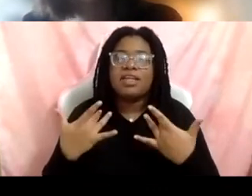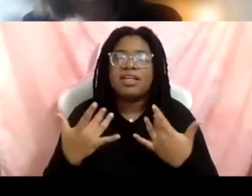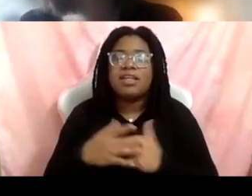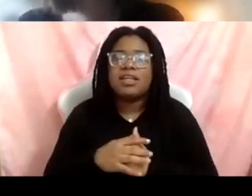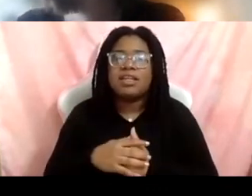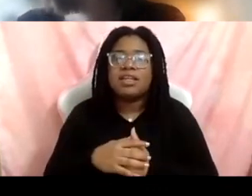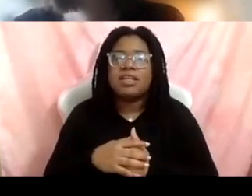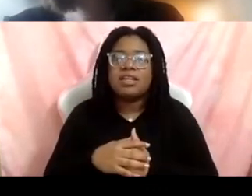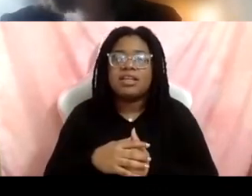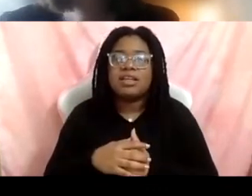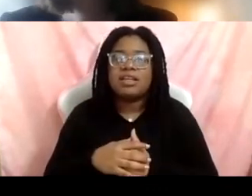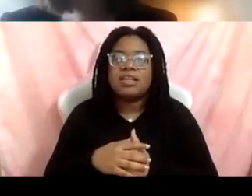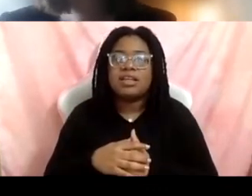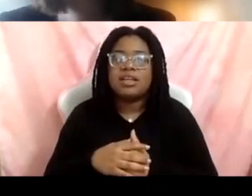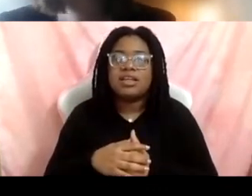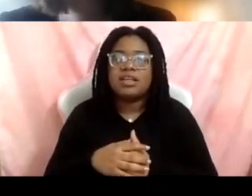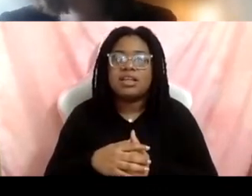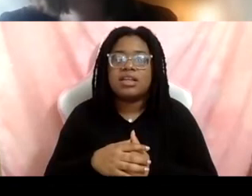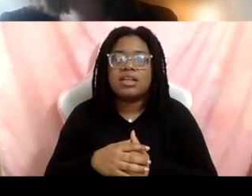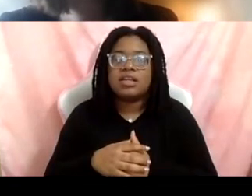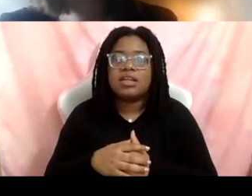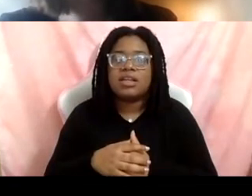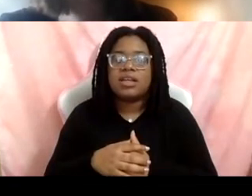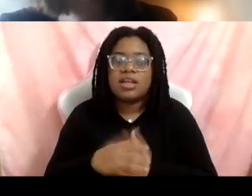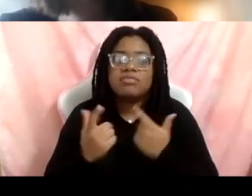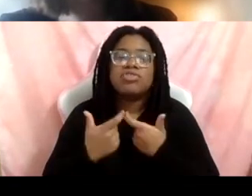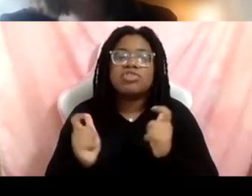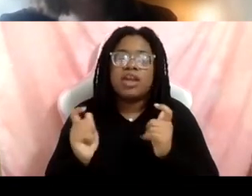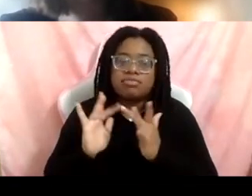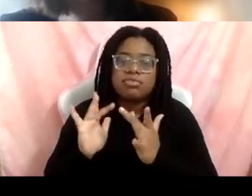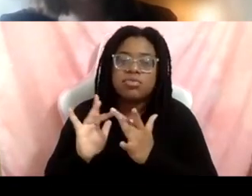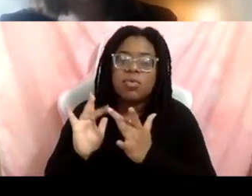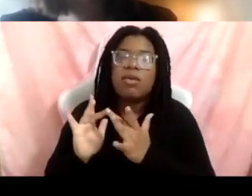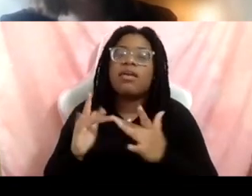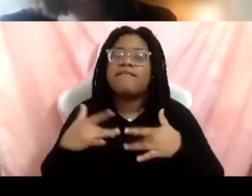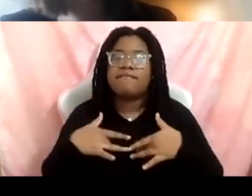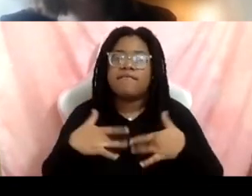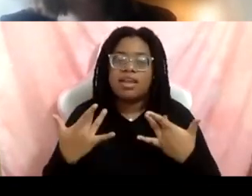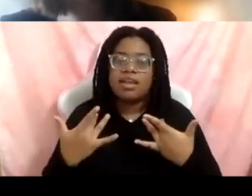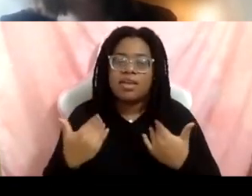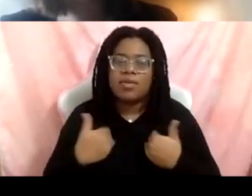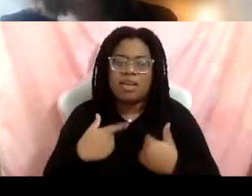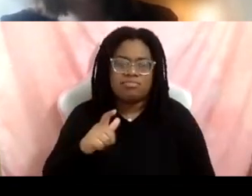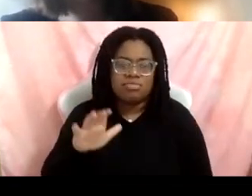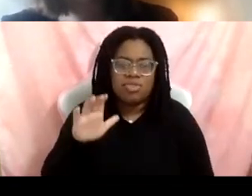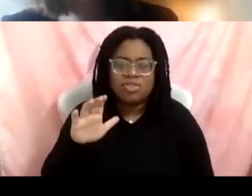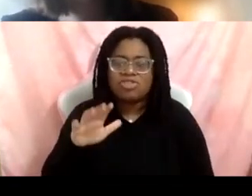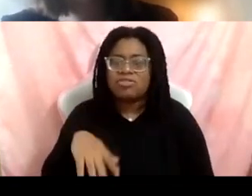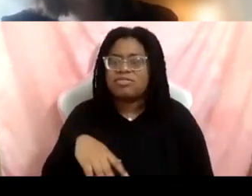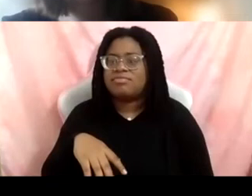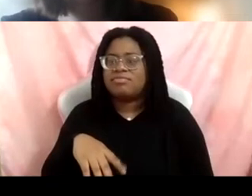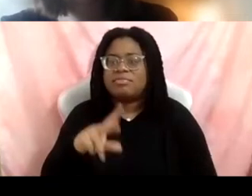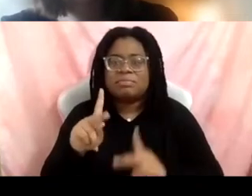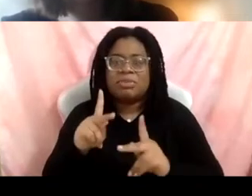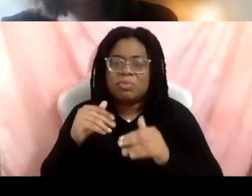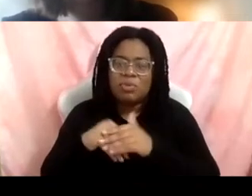was like it was a giant networking event in which we had like over 150 people in this